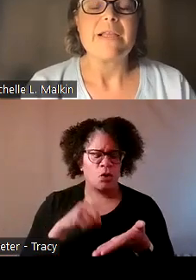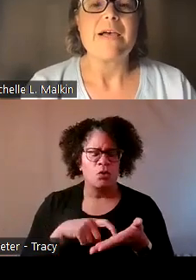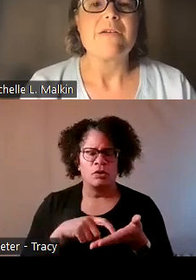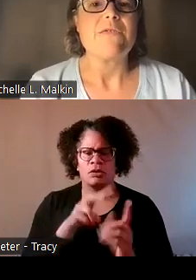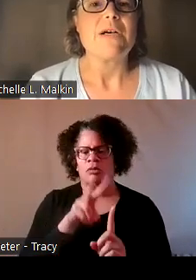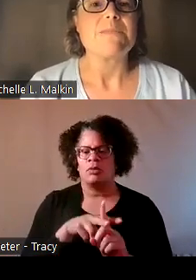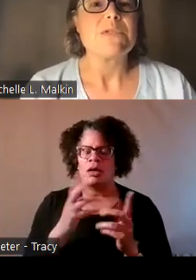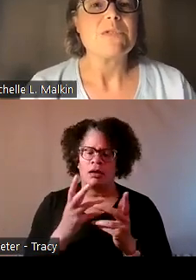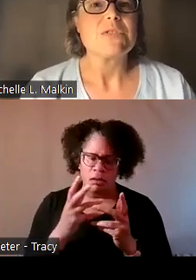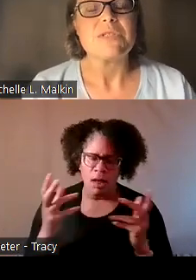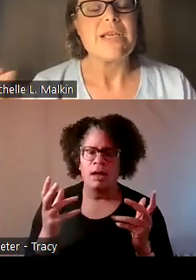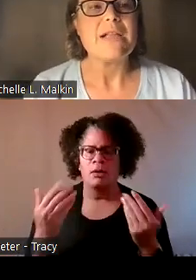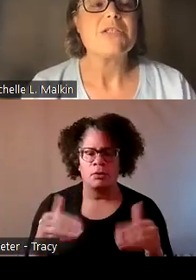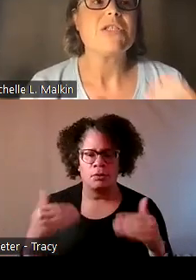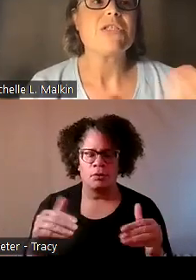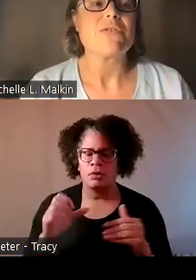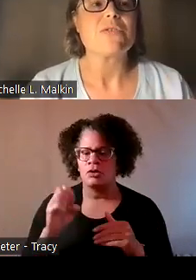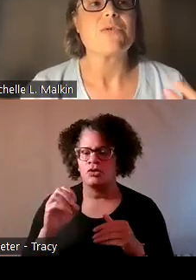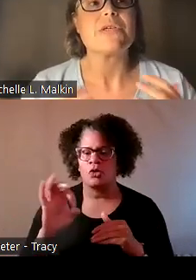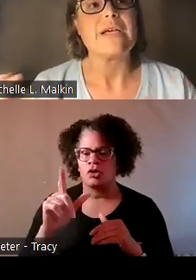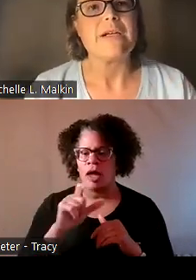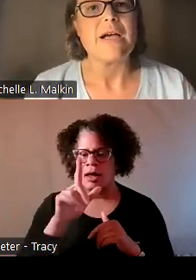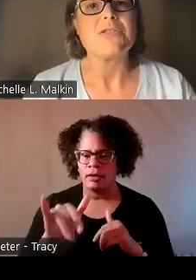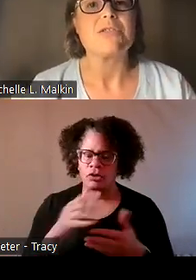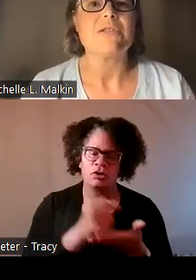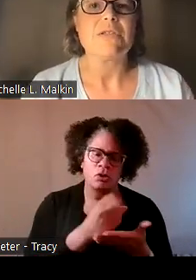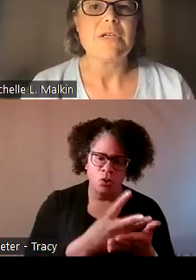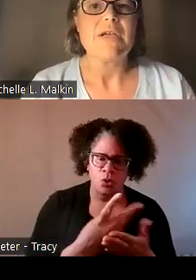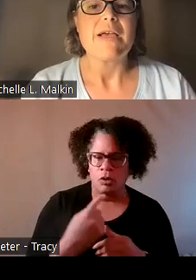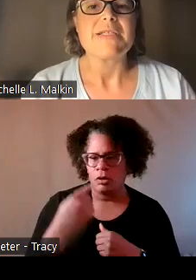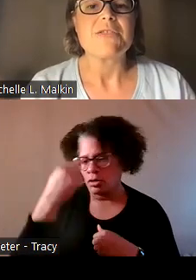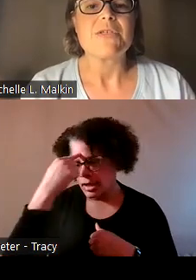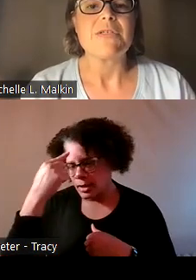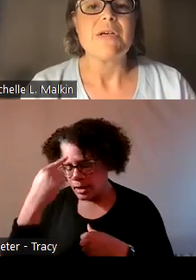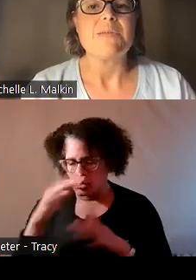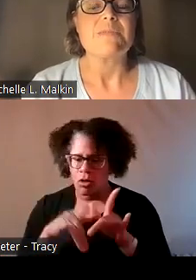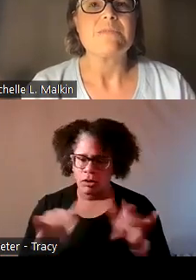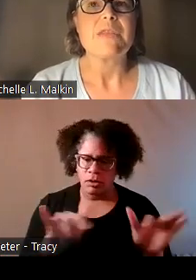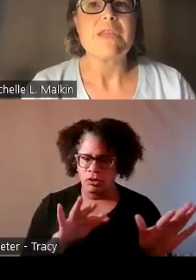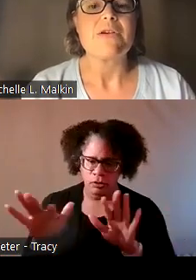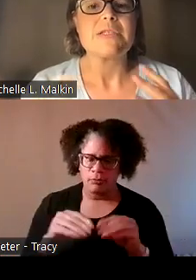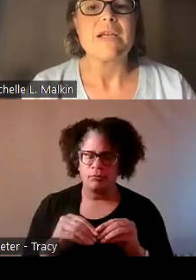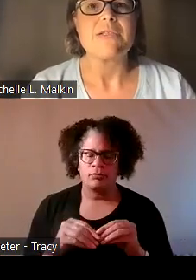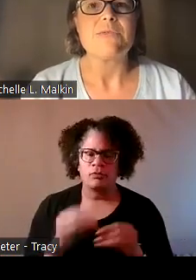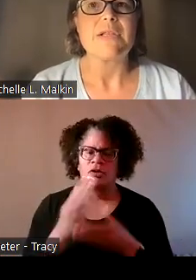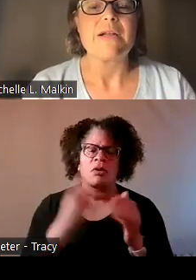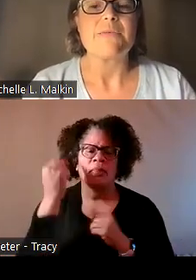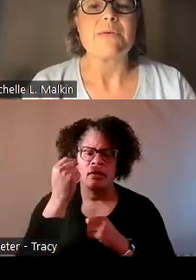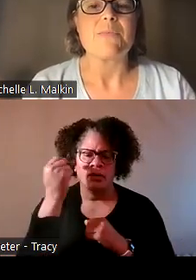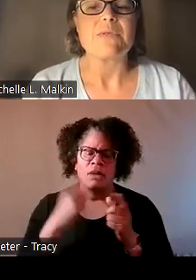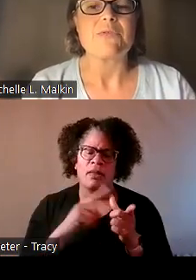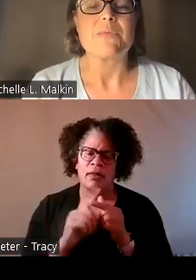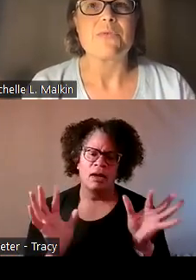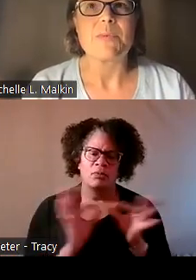apply a lot of sociology, social work, psychological, etc. Theories, and I do a lot